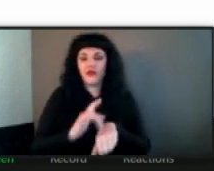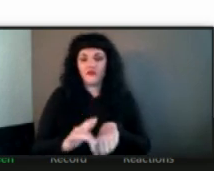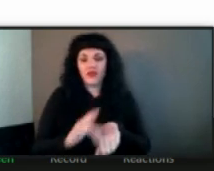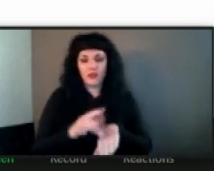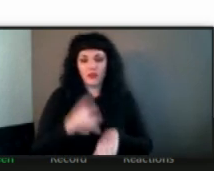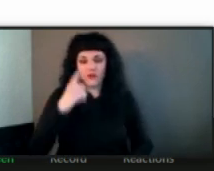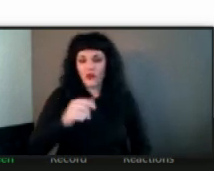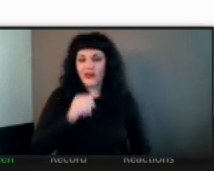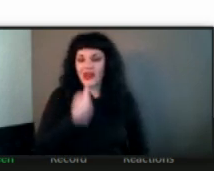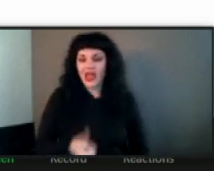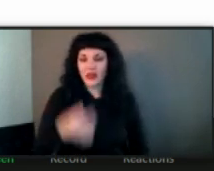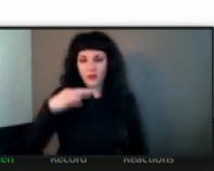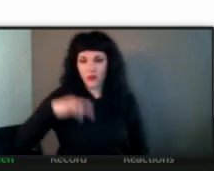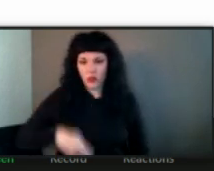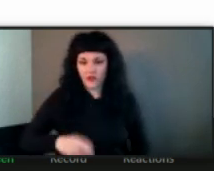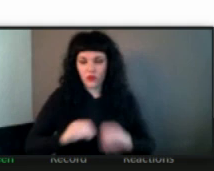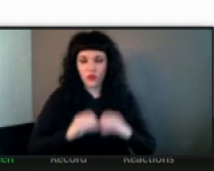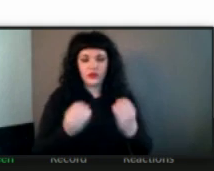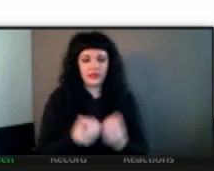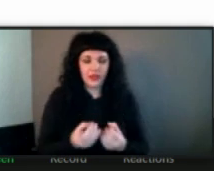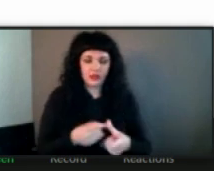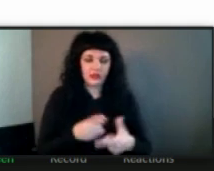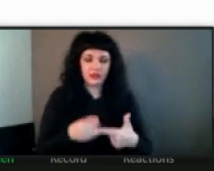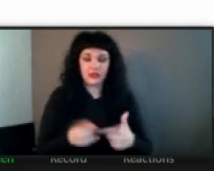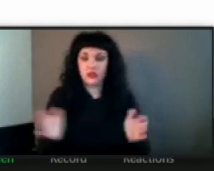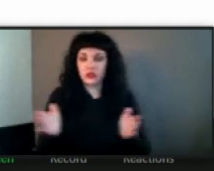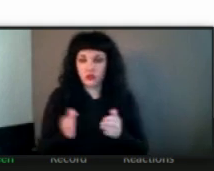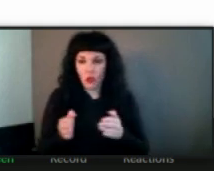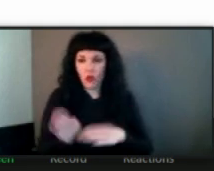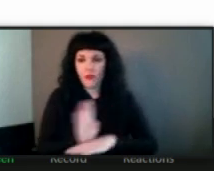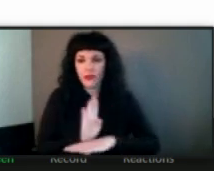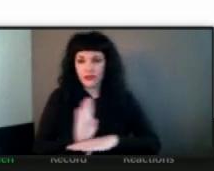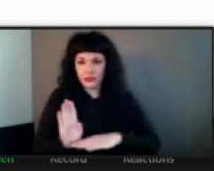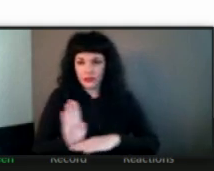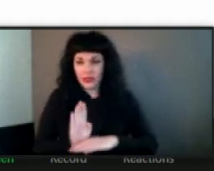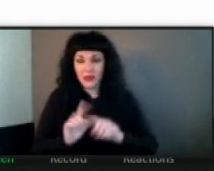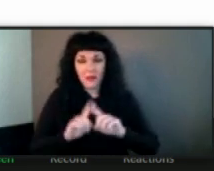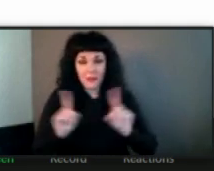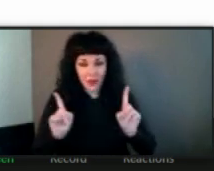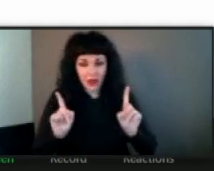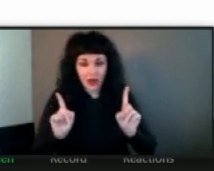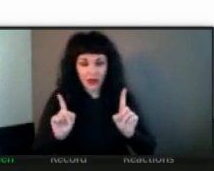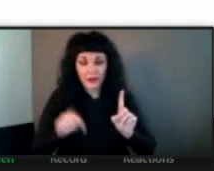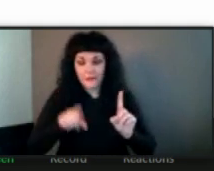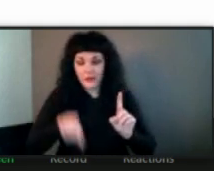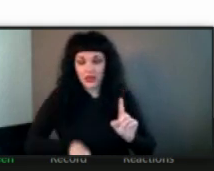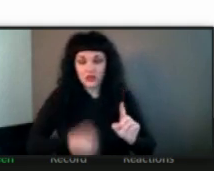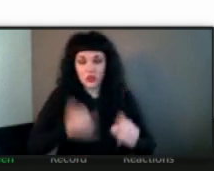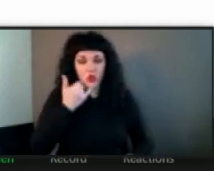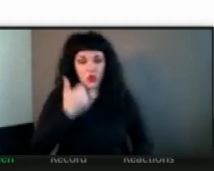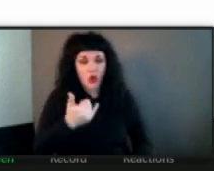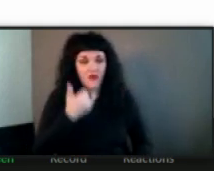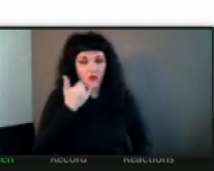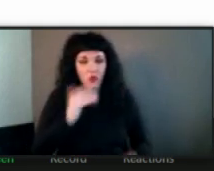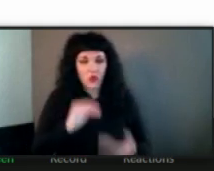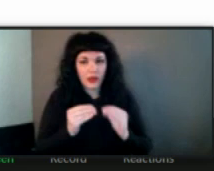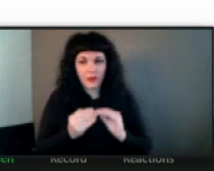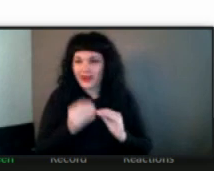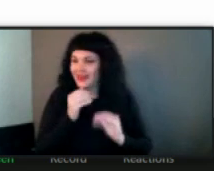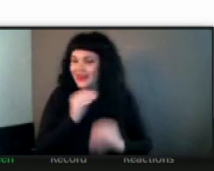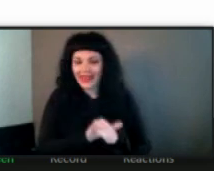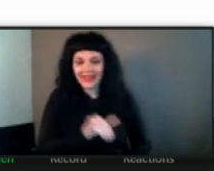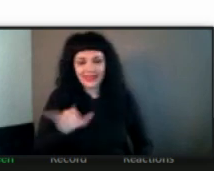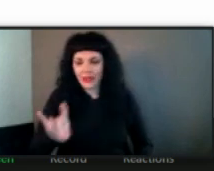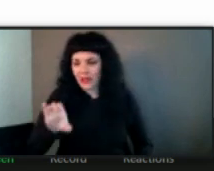organizations, small businesses, but you have to call a phone number, which is different than the 1-800 number. It